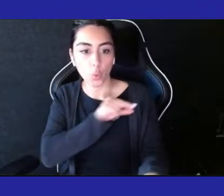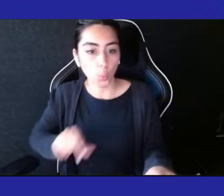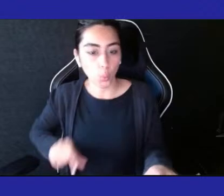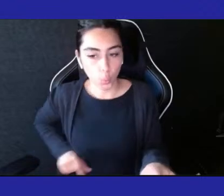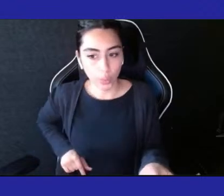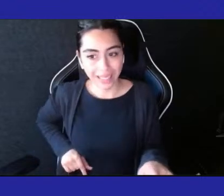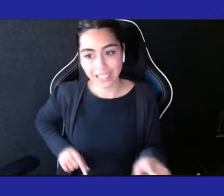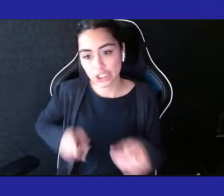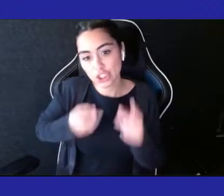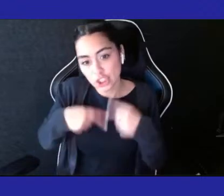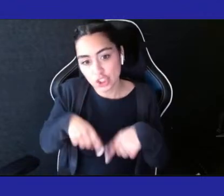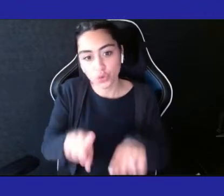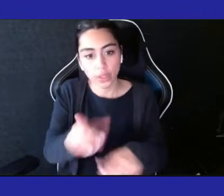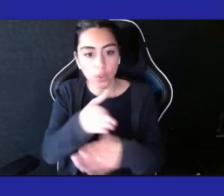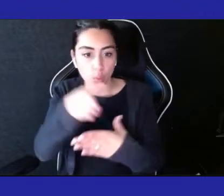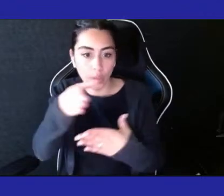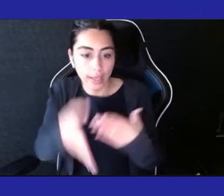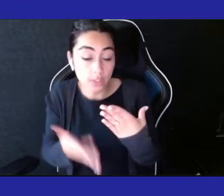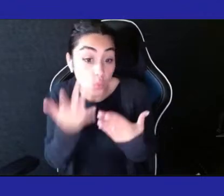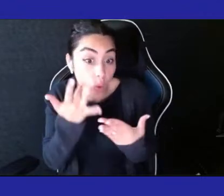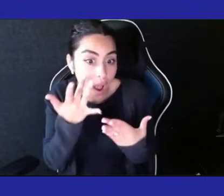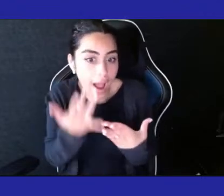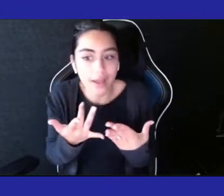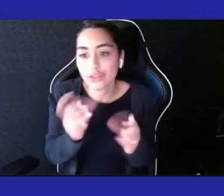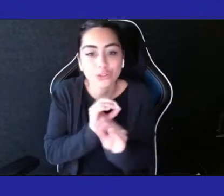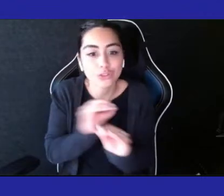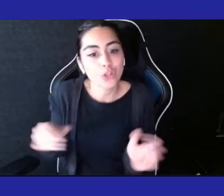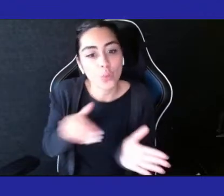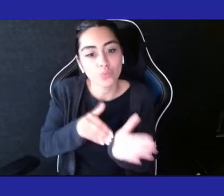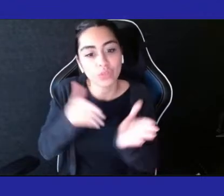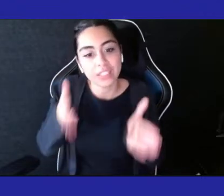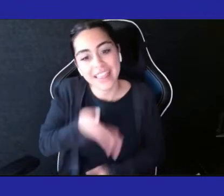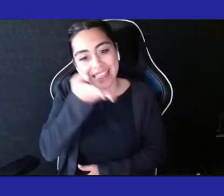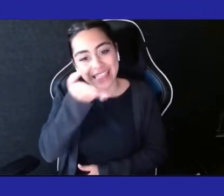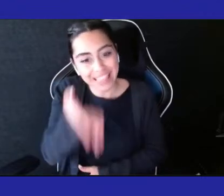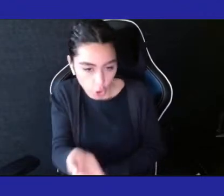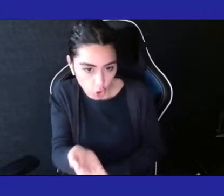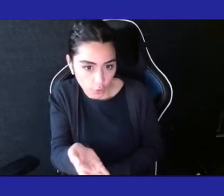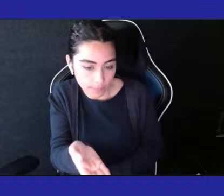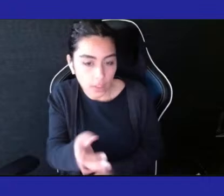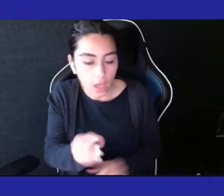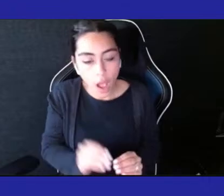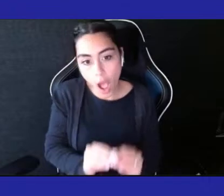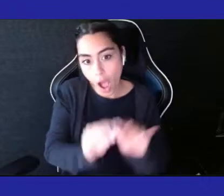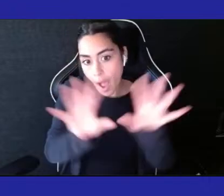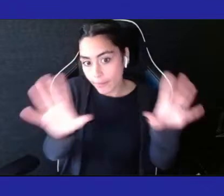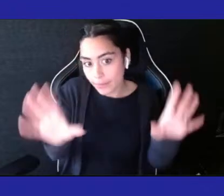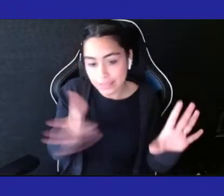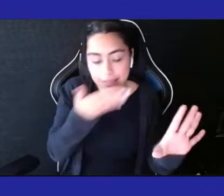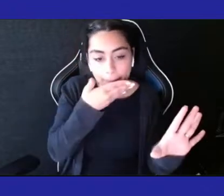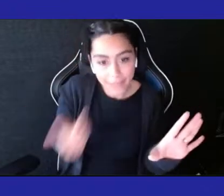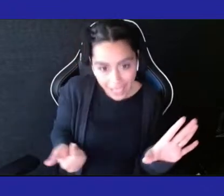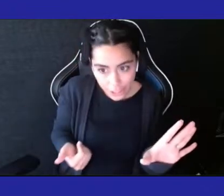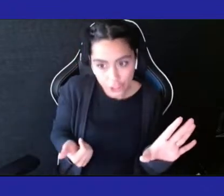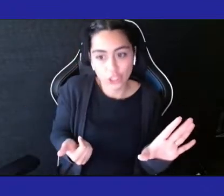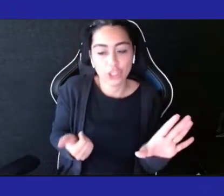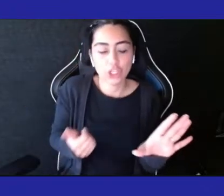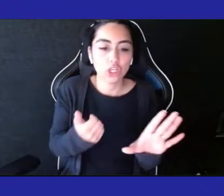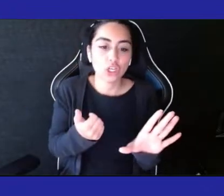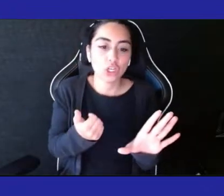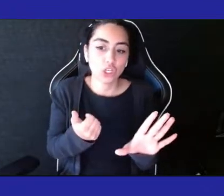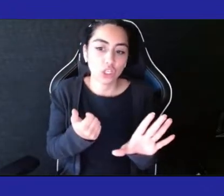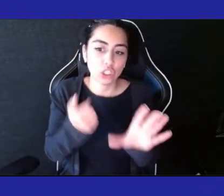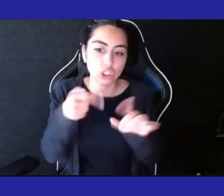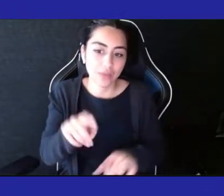there. So clearly it's better, and the physical exam is done by the hospitalist, and then the